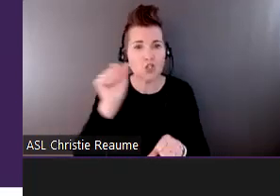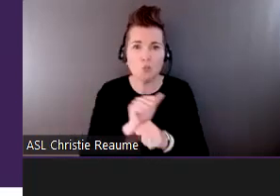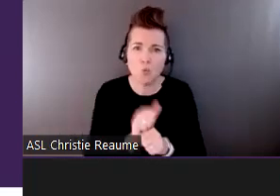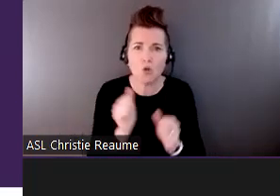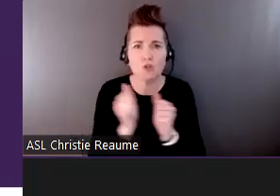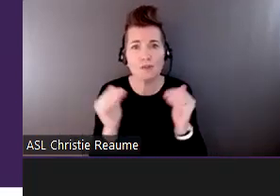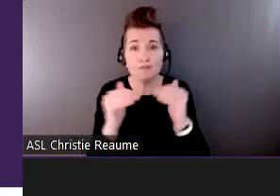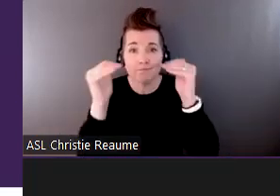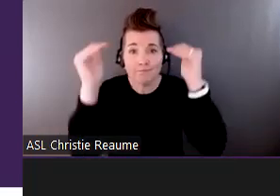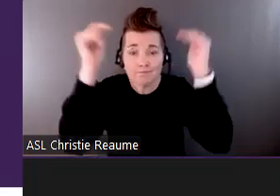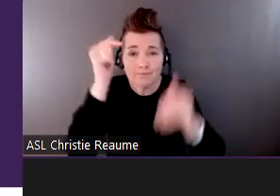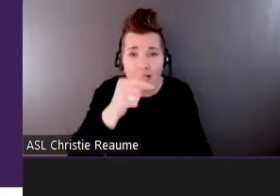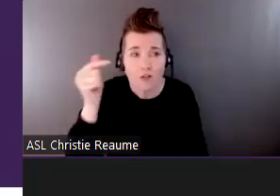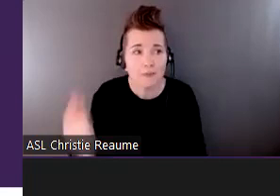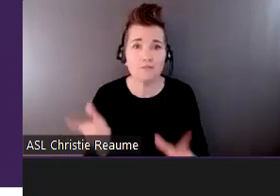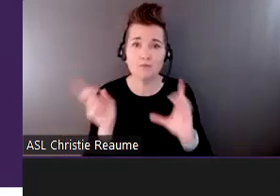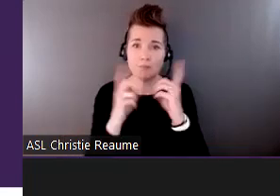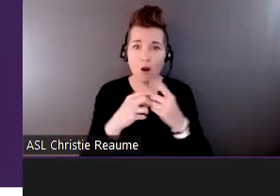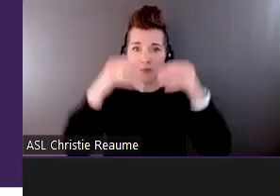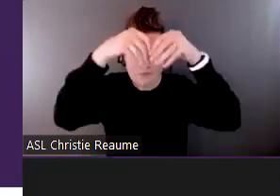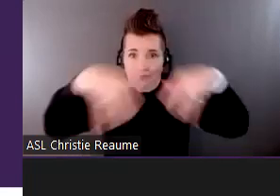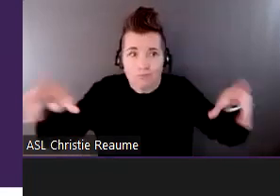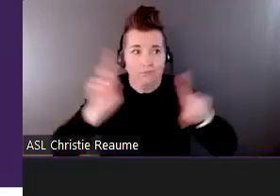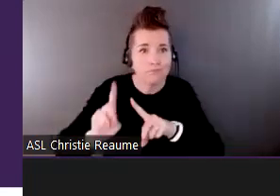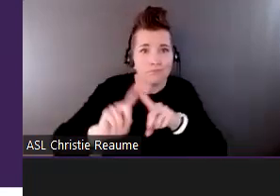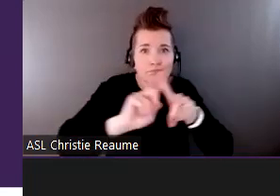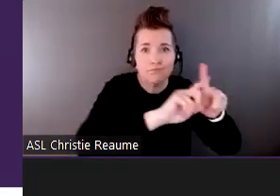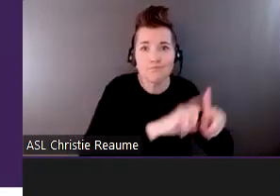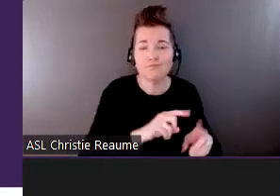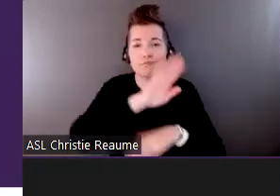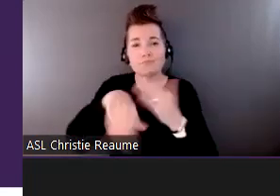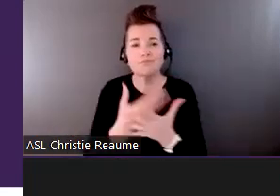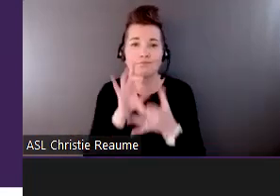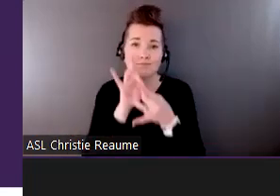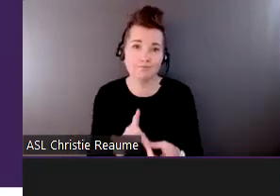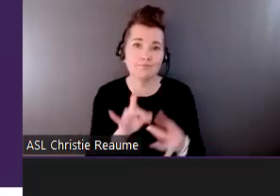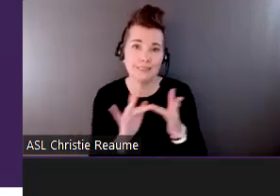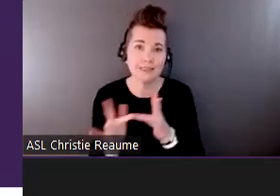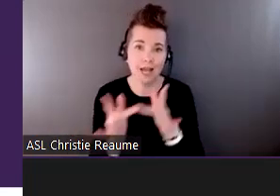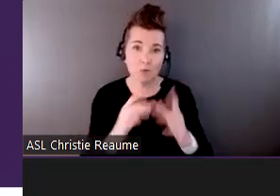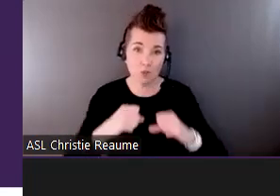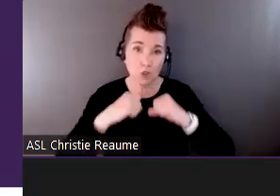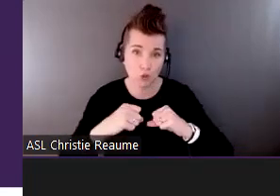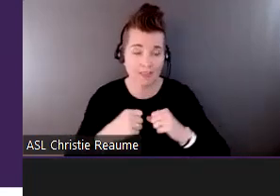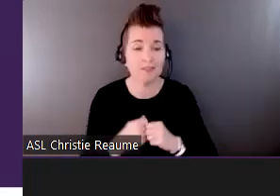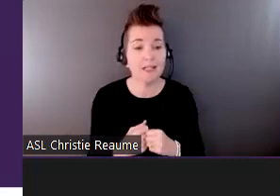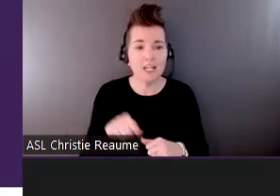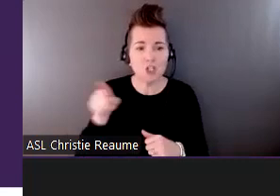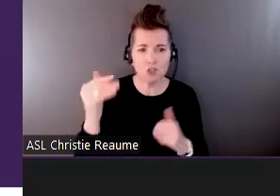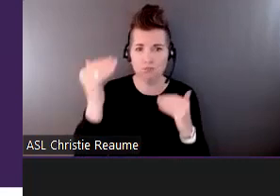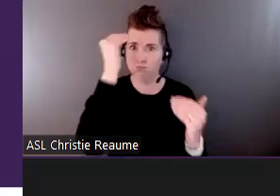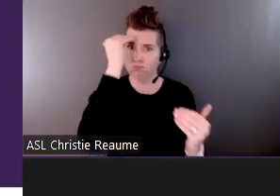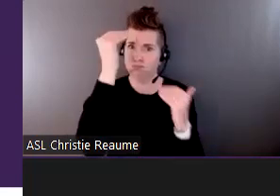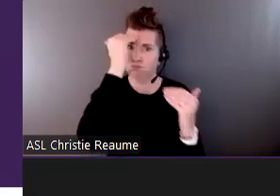departments on online issues related to cyber uh security she has expensive knowledge